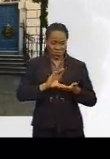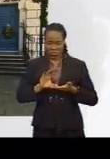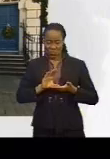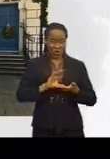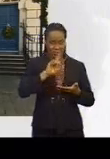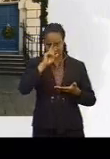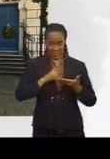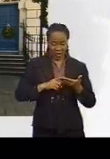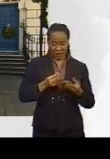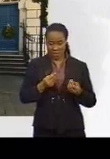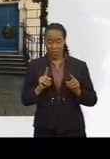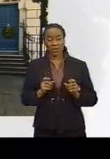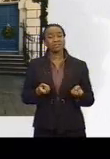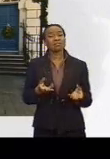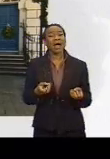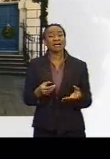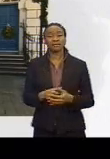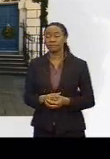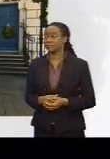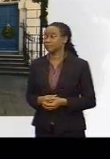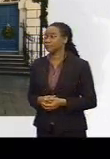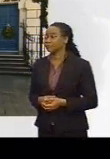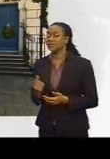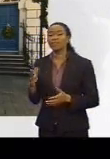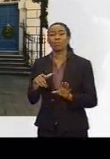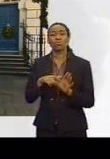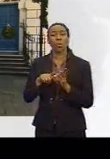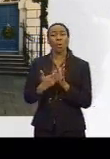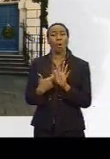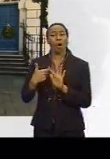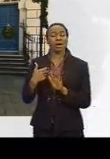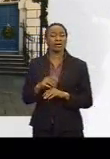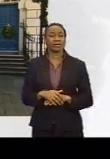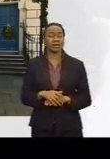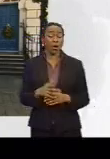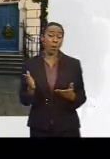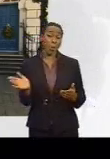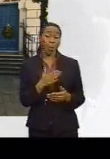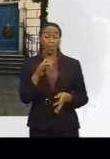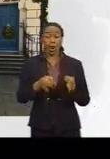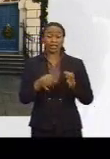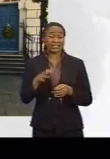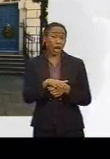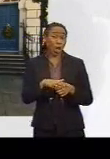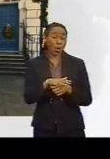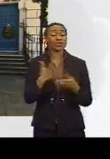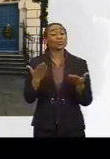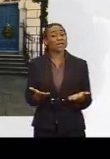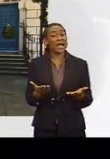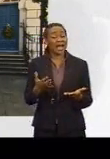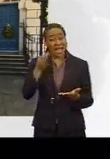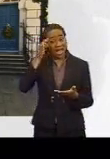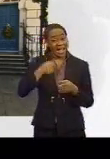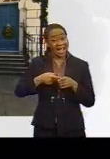Good morning. Well, they say that ultimately all politics is local, and today councils in England get a much better idea